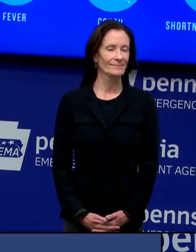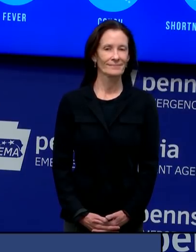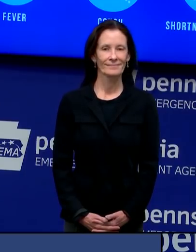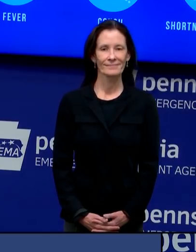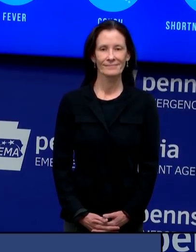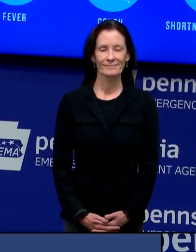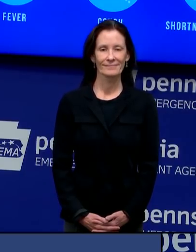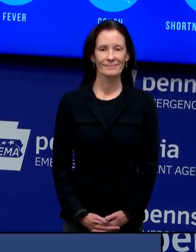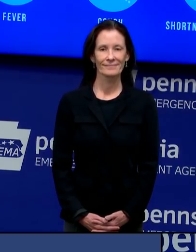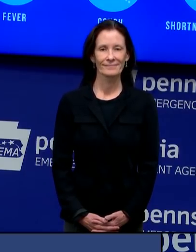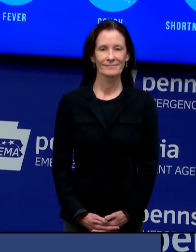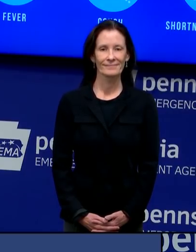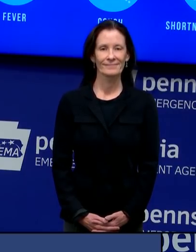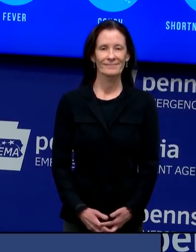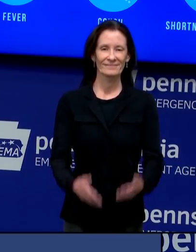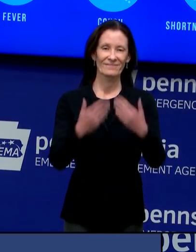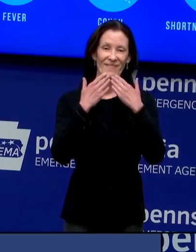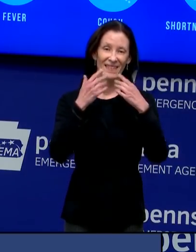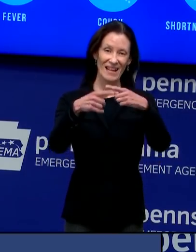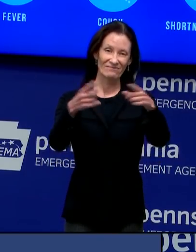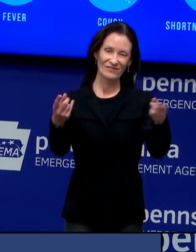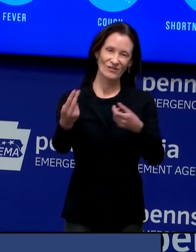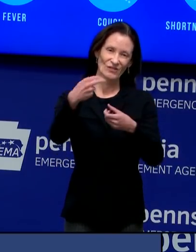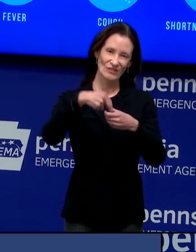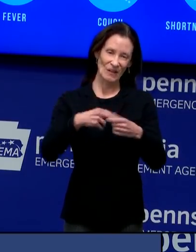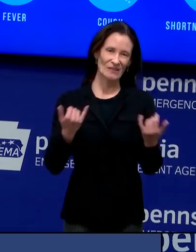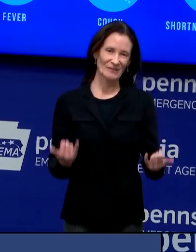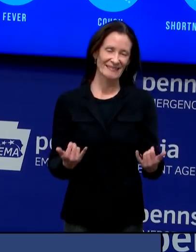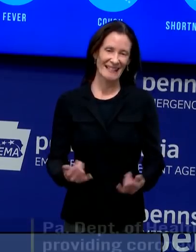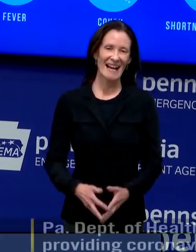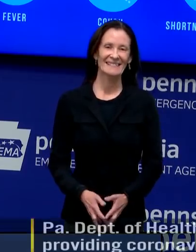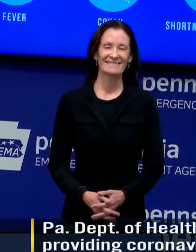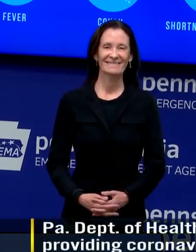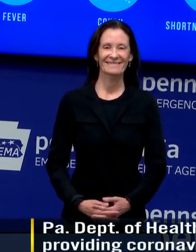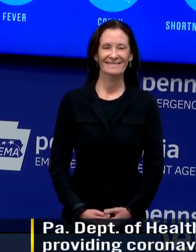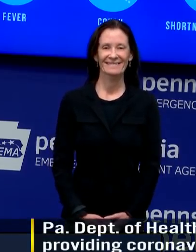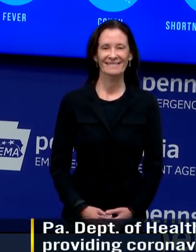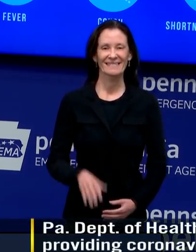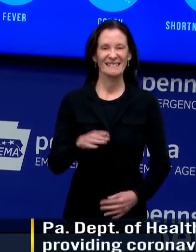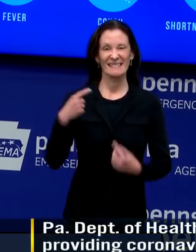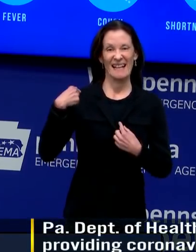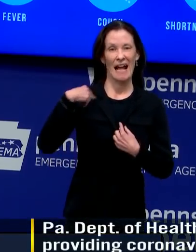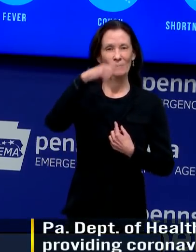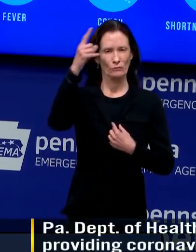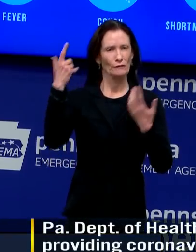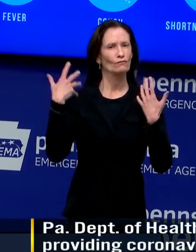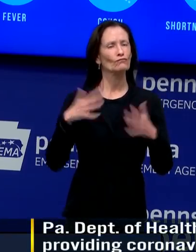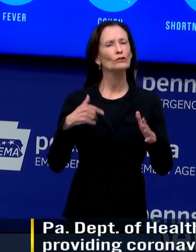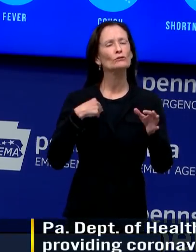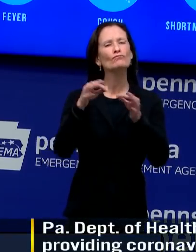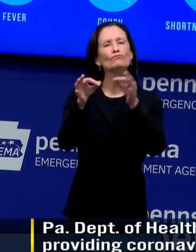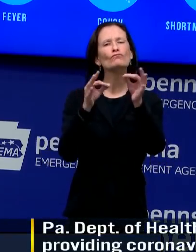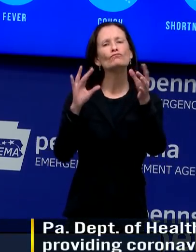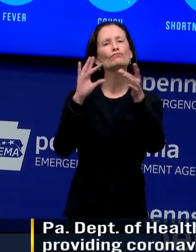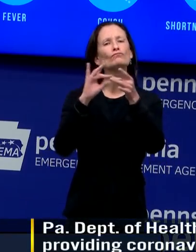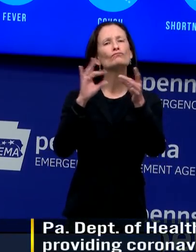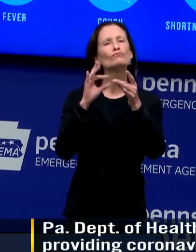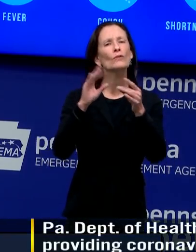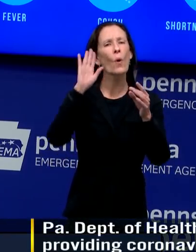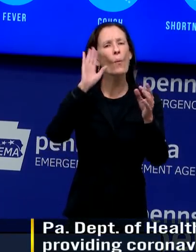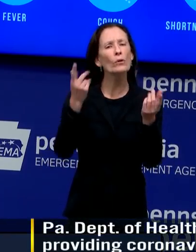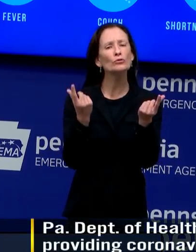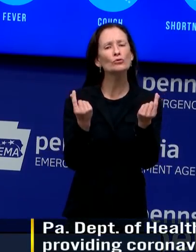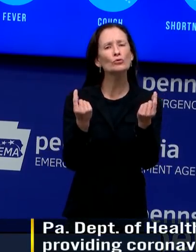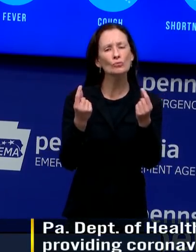Thank you to everyone for joining me today. Last week, I outlined the standards we will be following as we move toward reopening